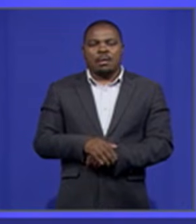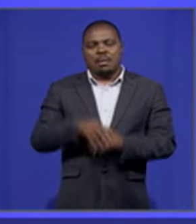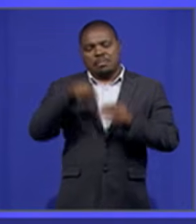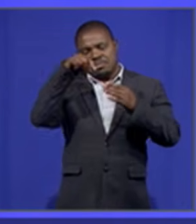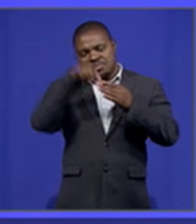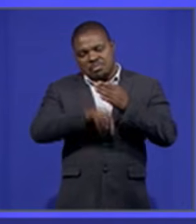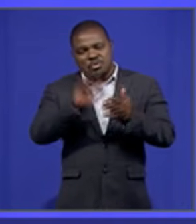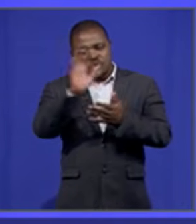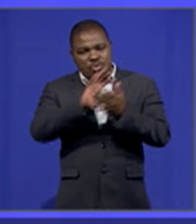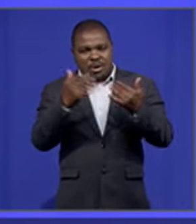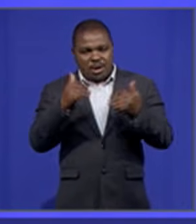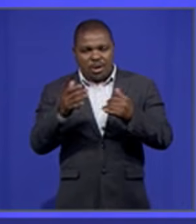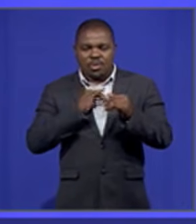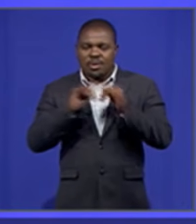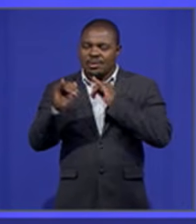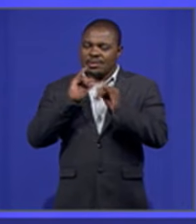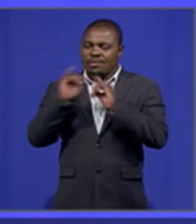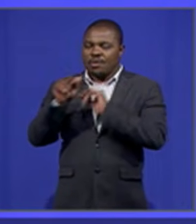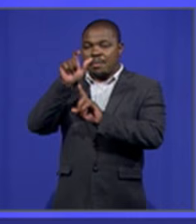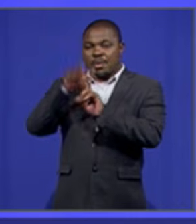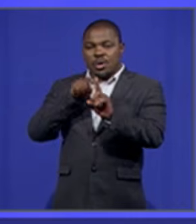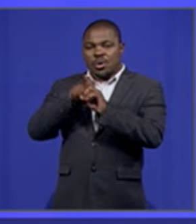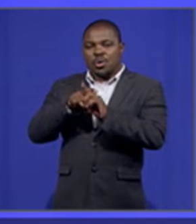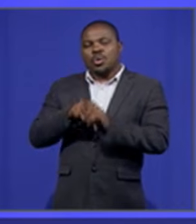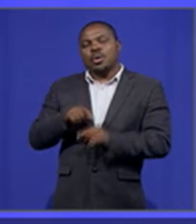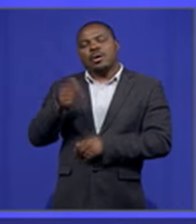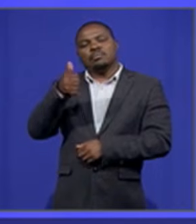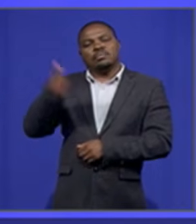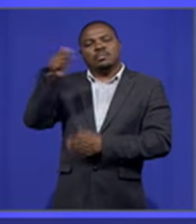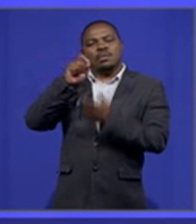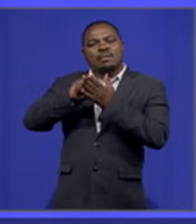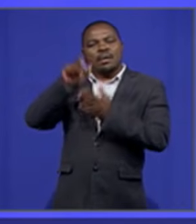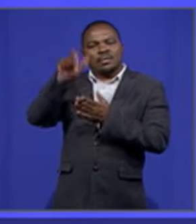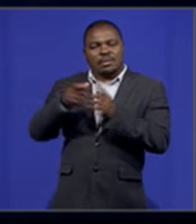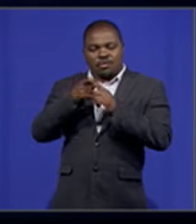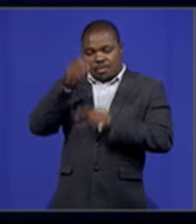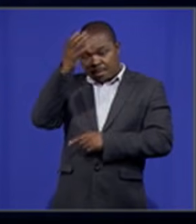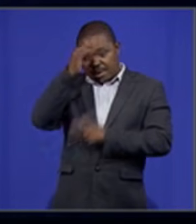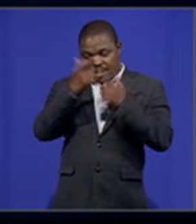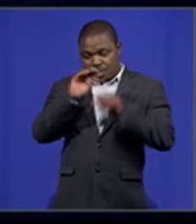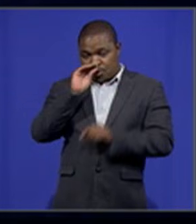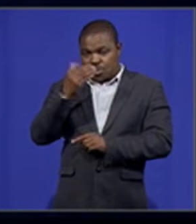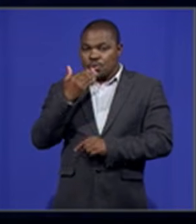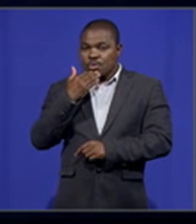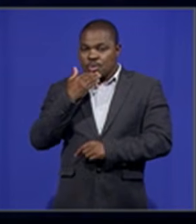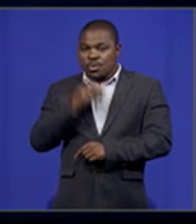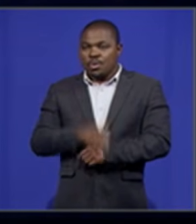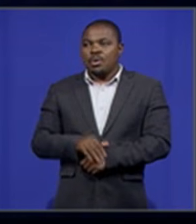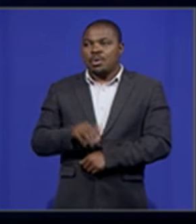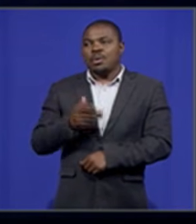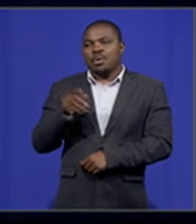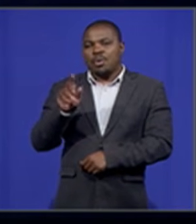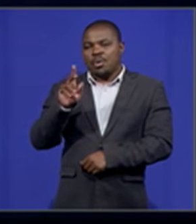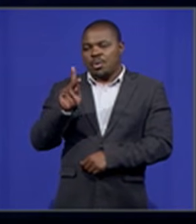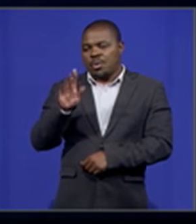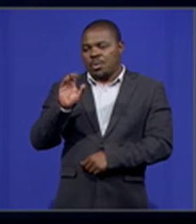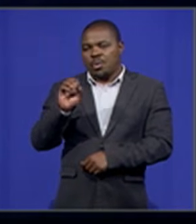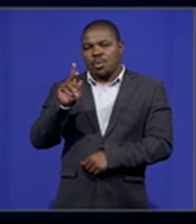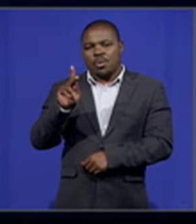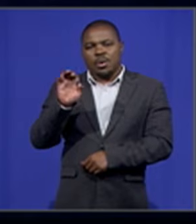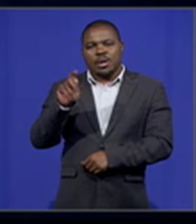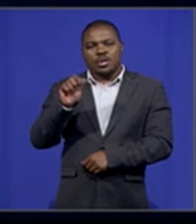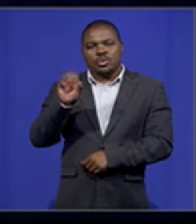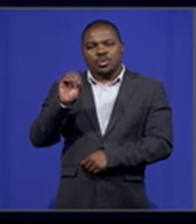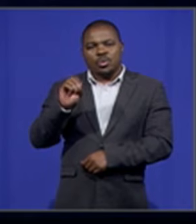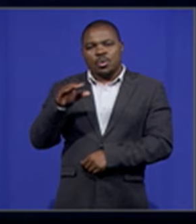ye re boledišana le mongwadimogolo wa rena wa ditaba tša Sepedi Koketšo Motau yo ga e sale a bea legare a re